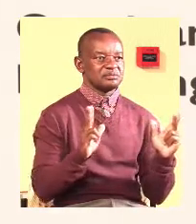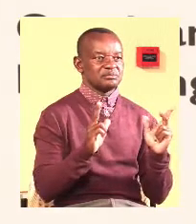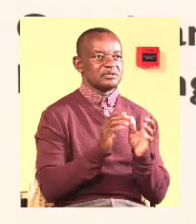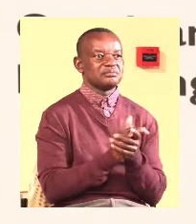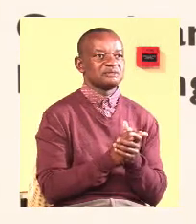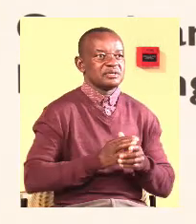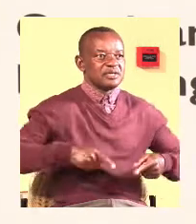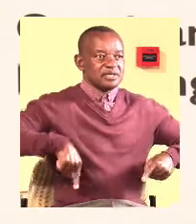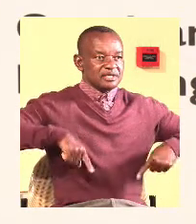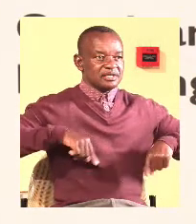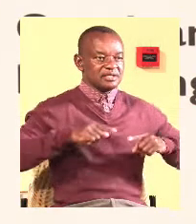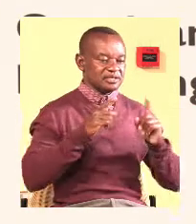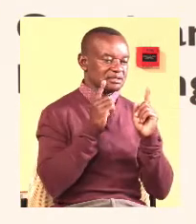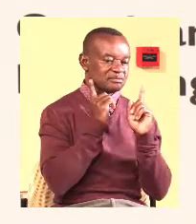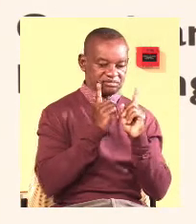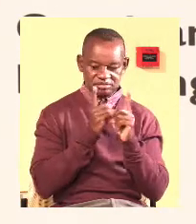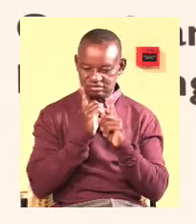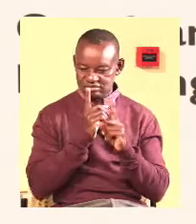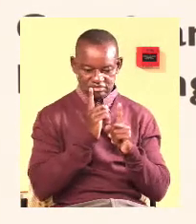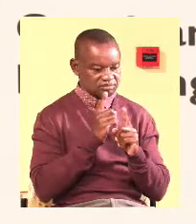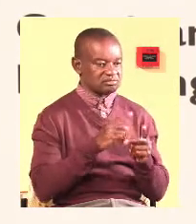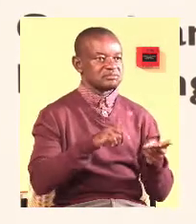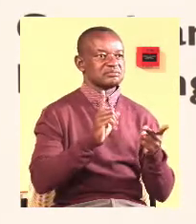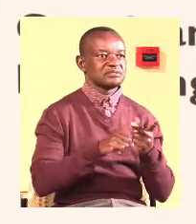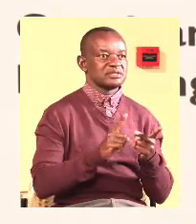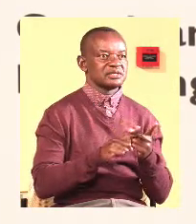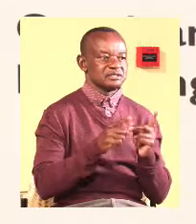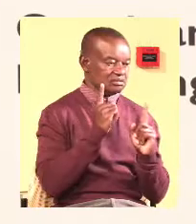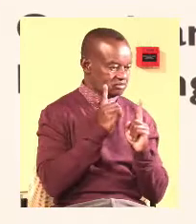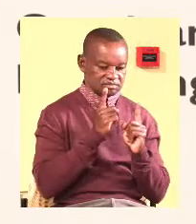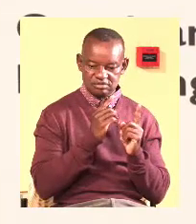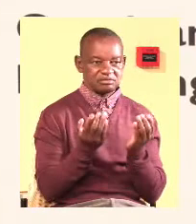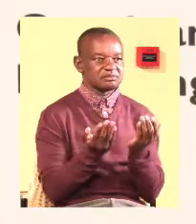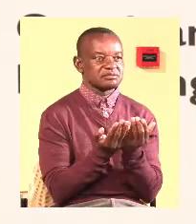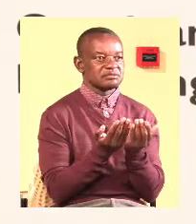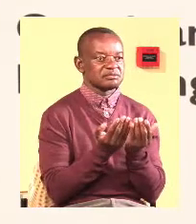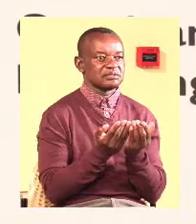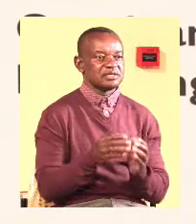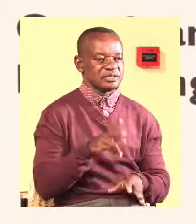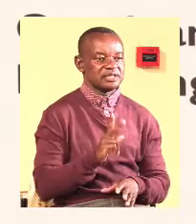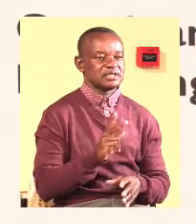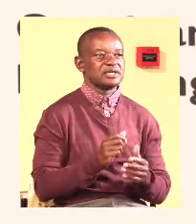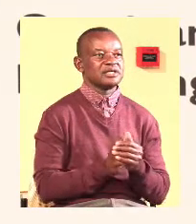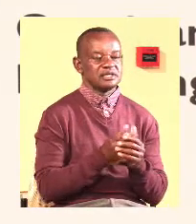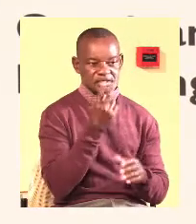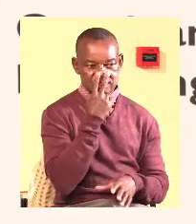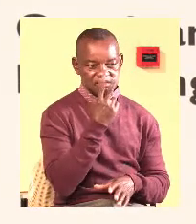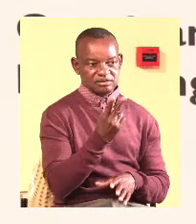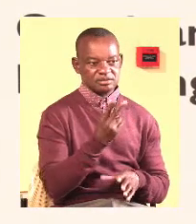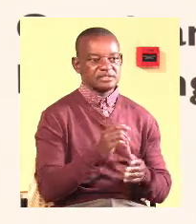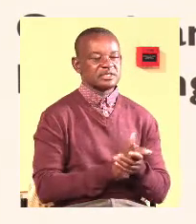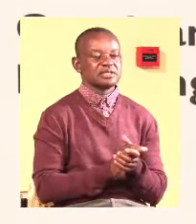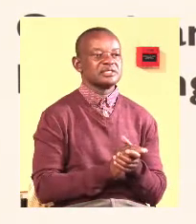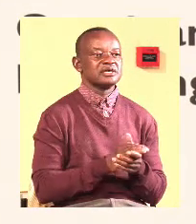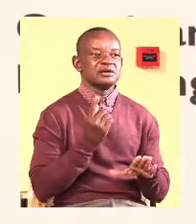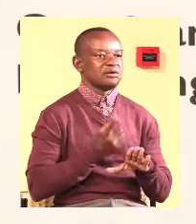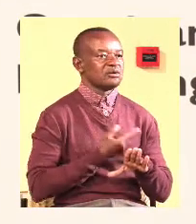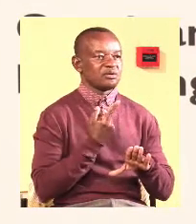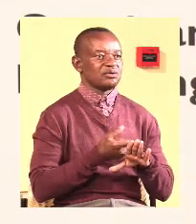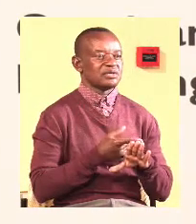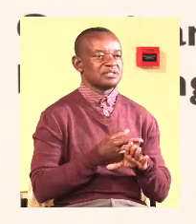schools are concerned. So we always have to ensure that there is a link between the police and the community.